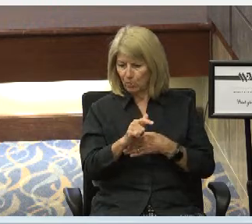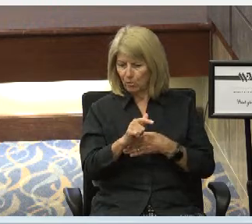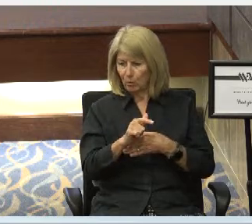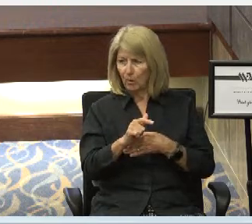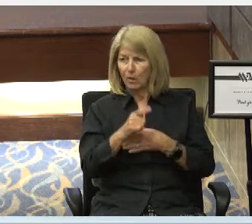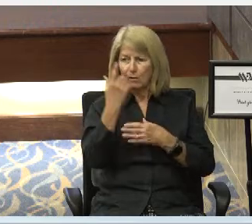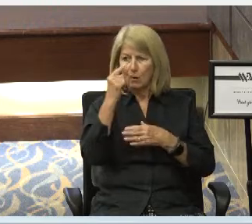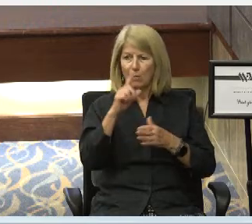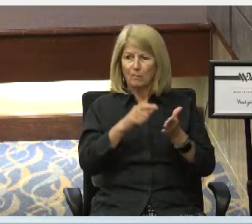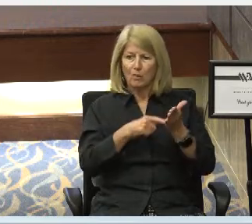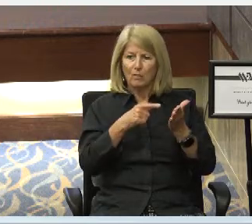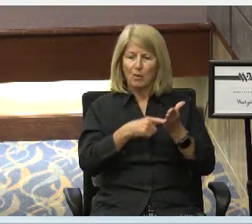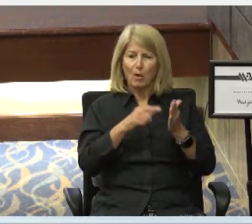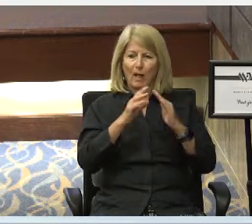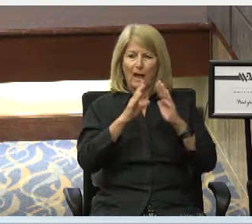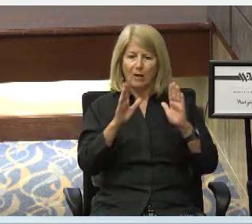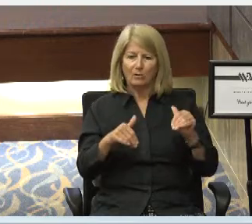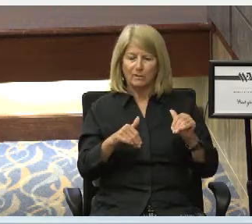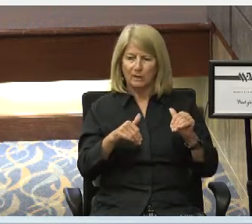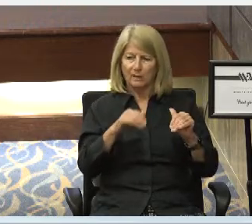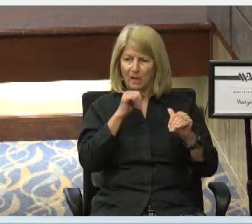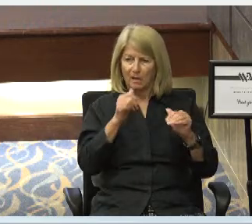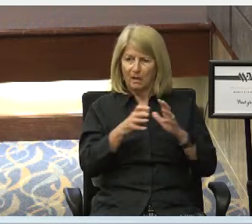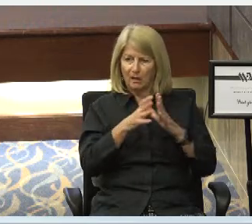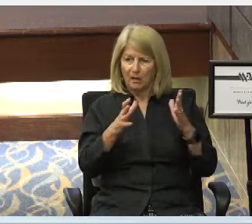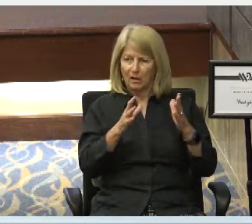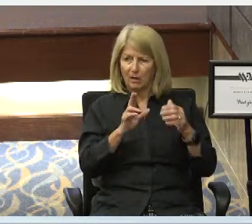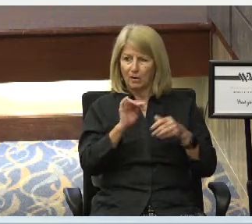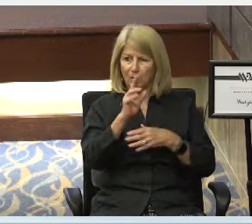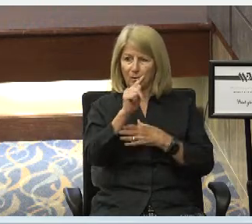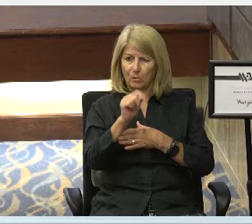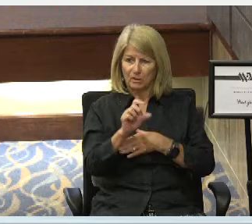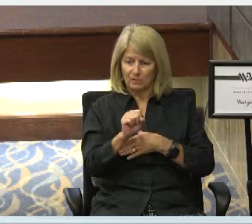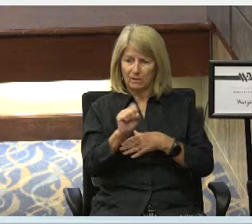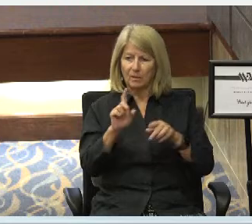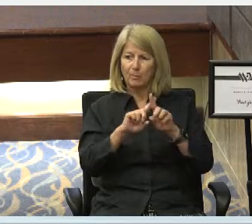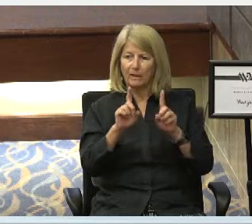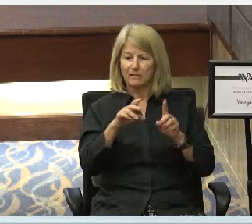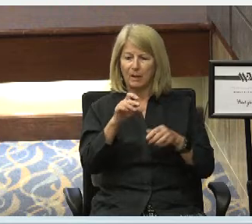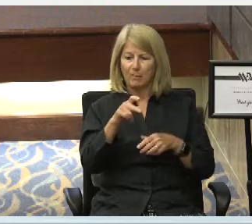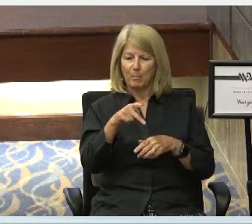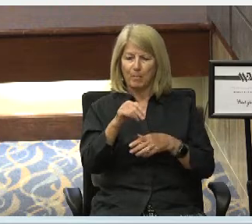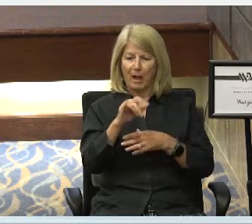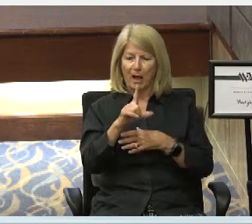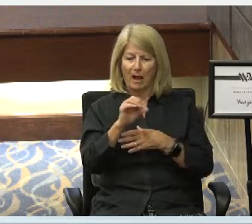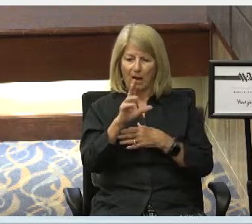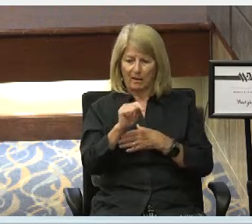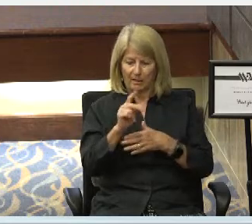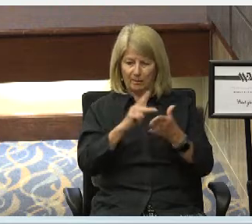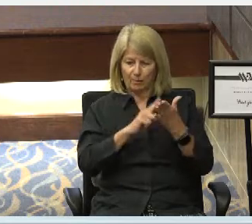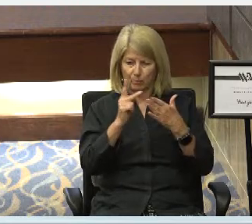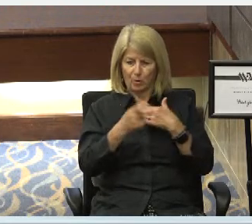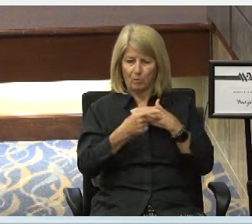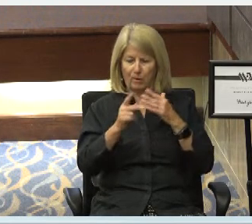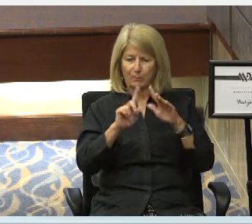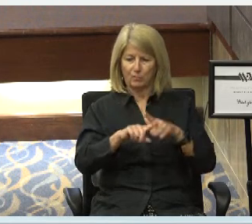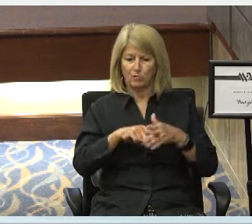housing. Not a lot of units here, a pilot program just to get us started and to evaluate how it